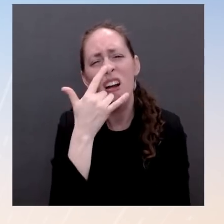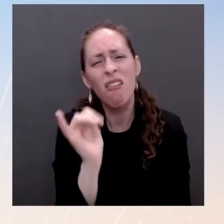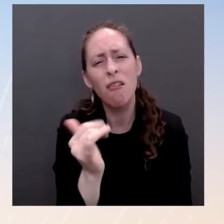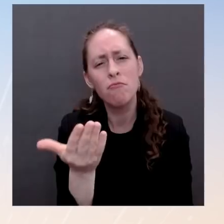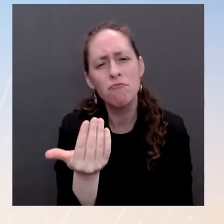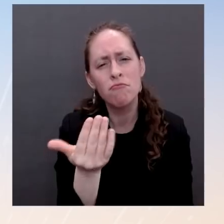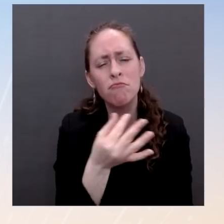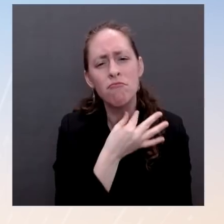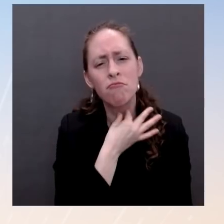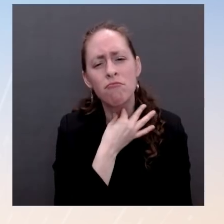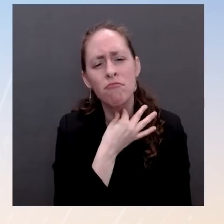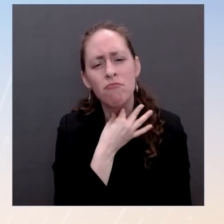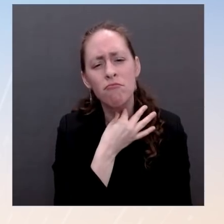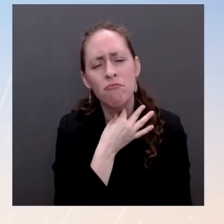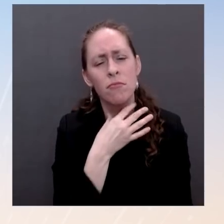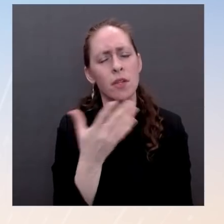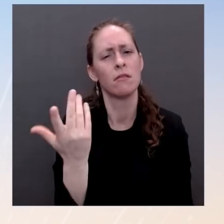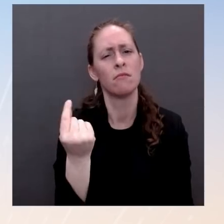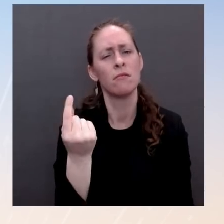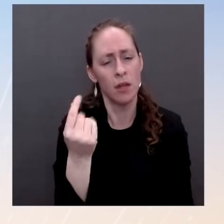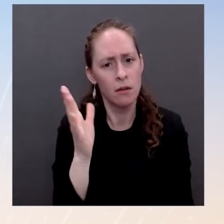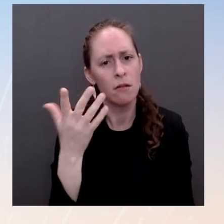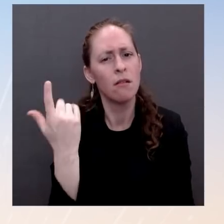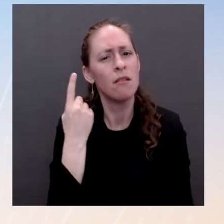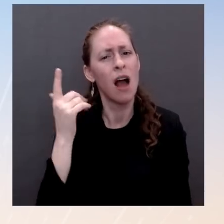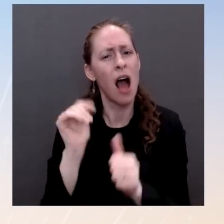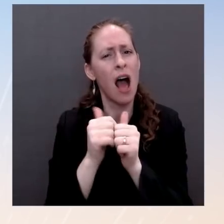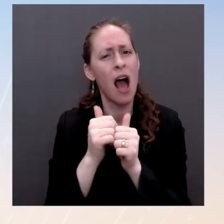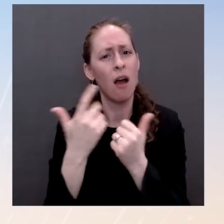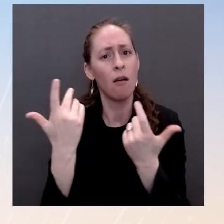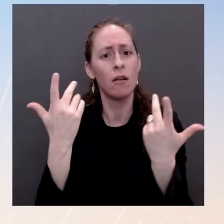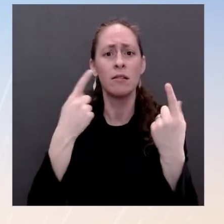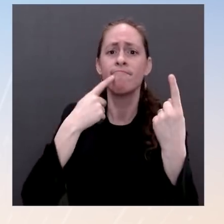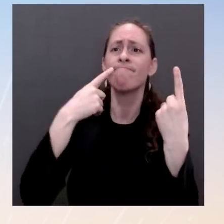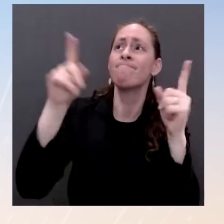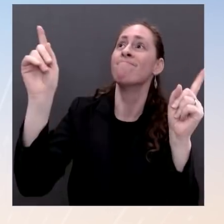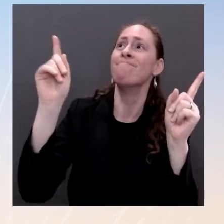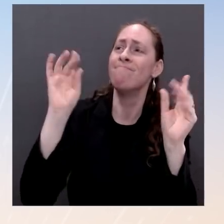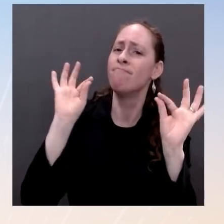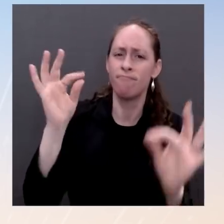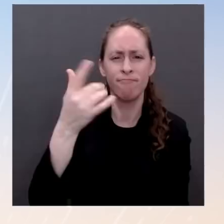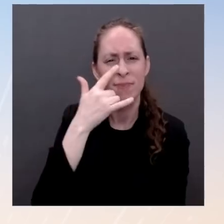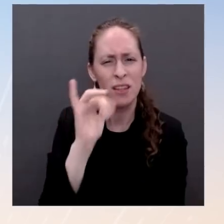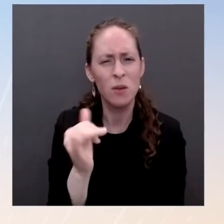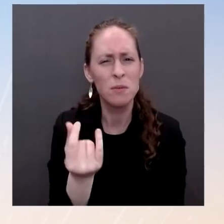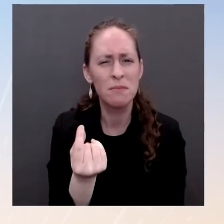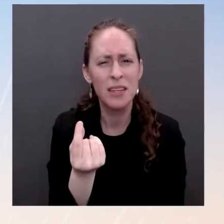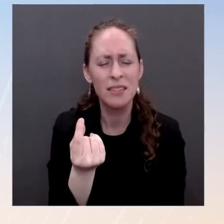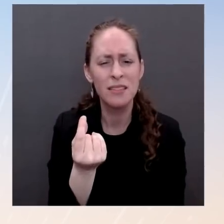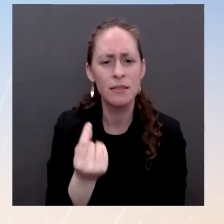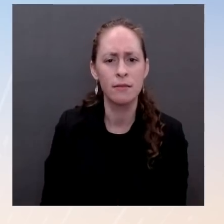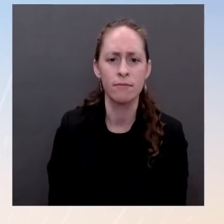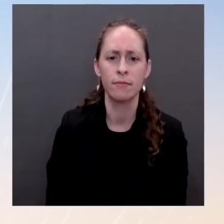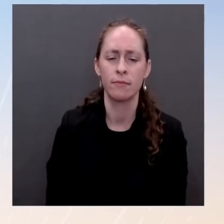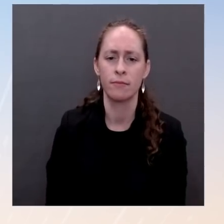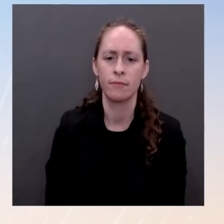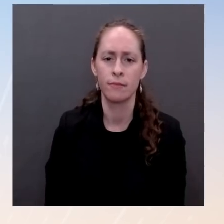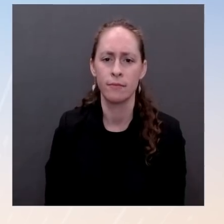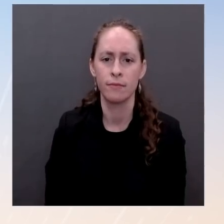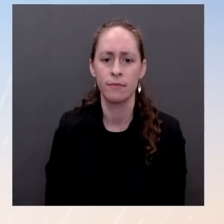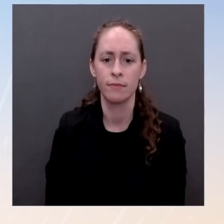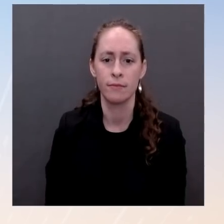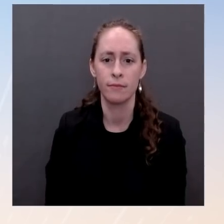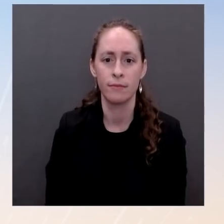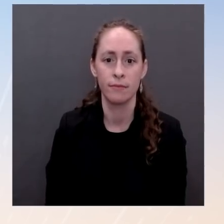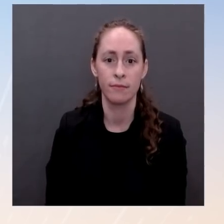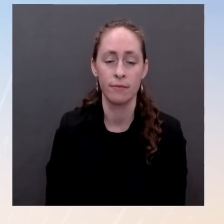simple as no invasion, or are there broader goals you're looking for, given that everything is now on the table, or more things are on the table?